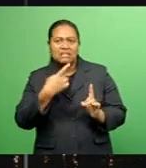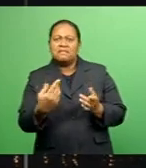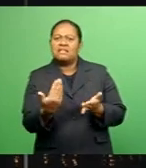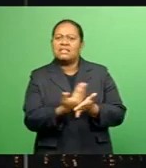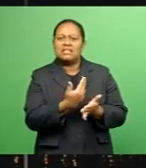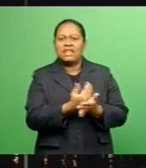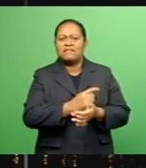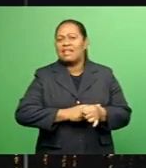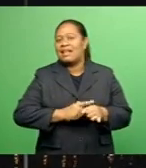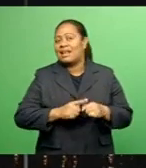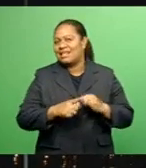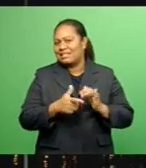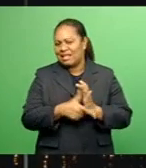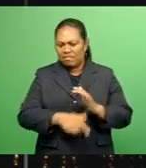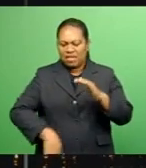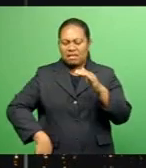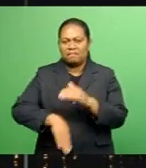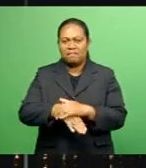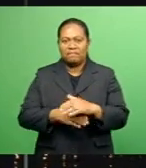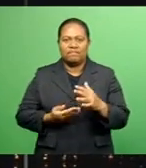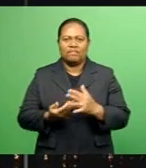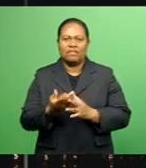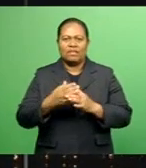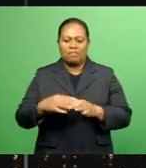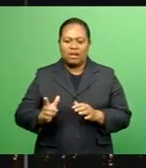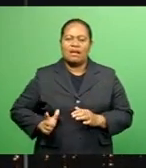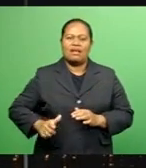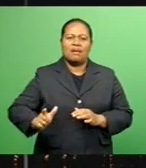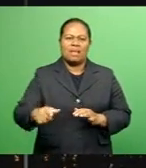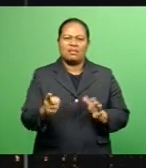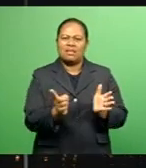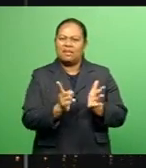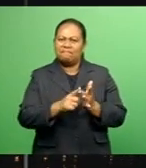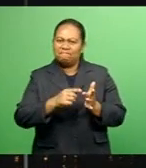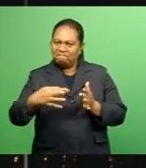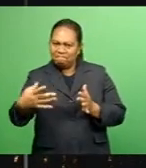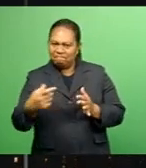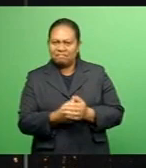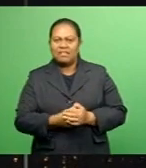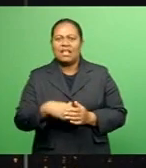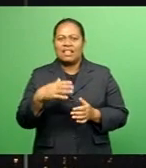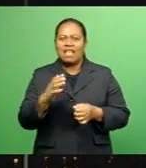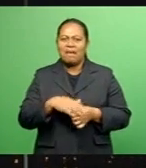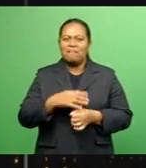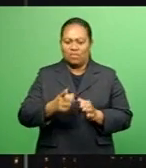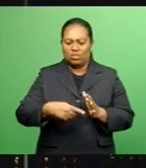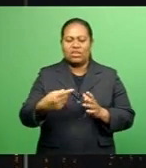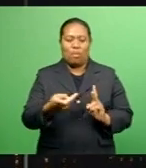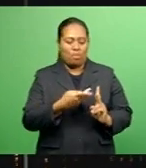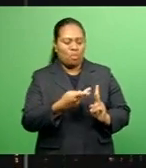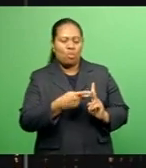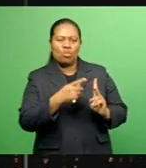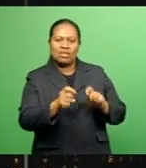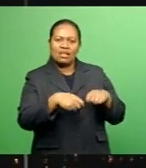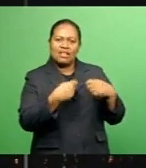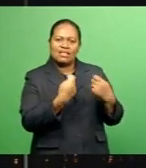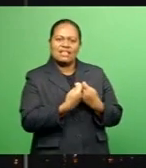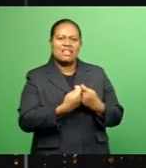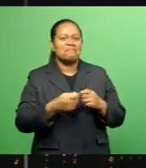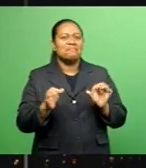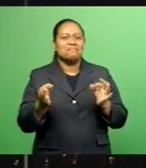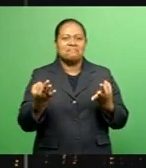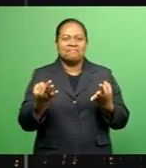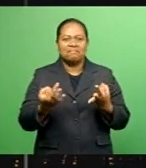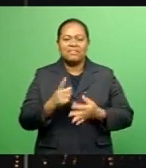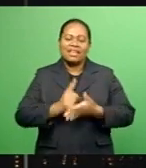last-minute penalty kick from Lambasa's Ilisoni Longaiwo to keep the match at a 0-0 draw at Subrel Park